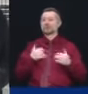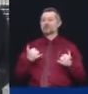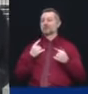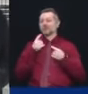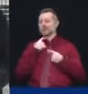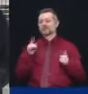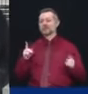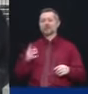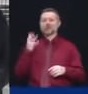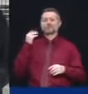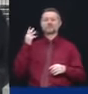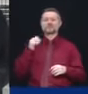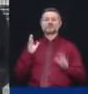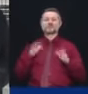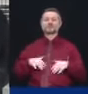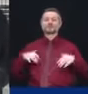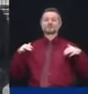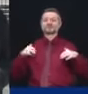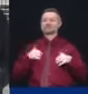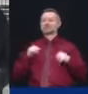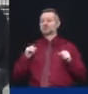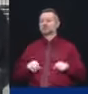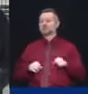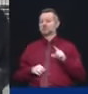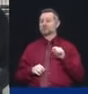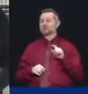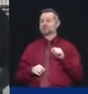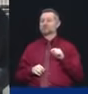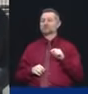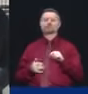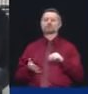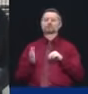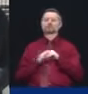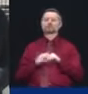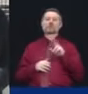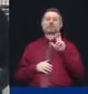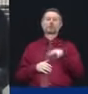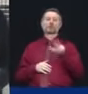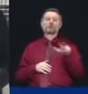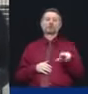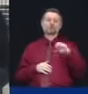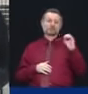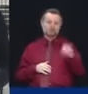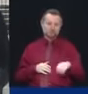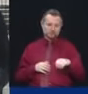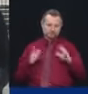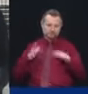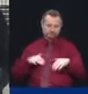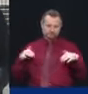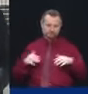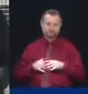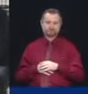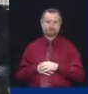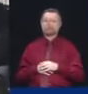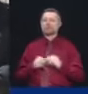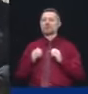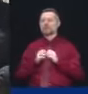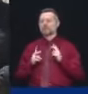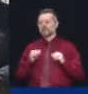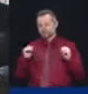stadiums can go from 20 to 33%. So we'll increase the capacity in